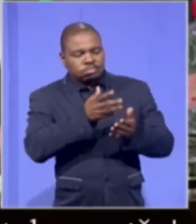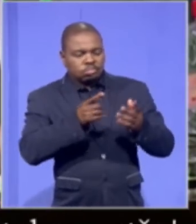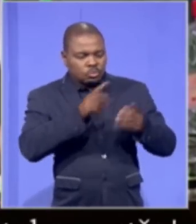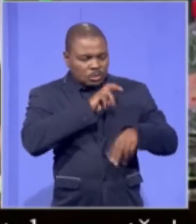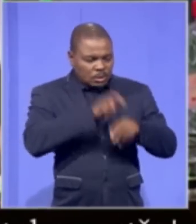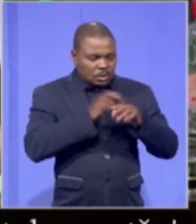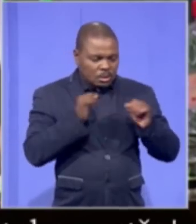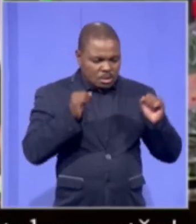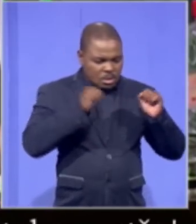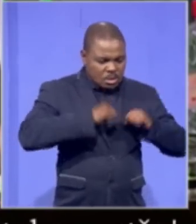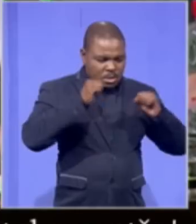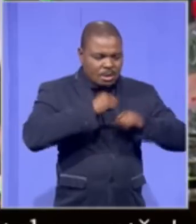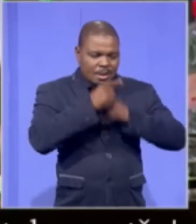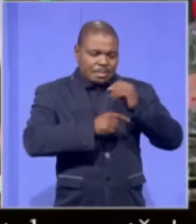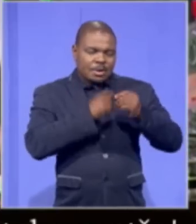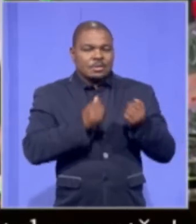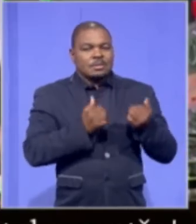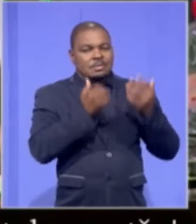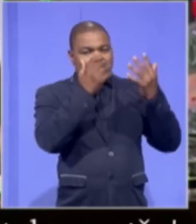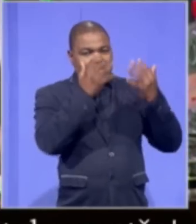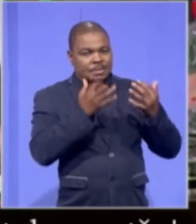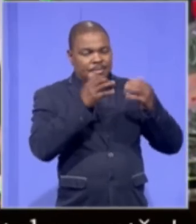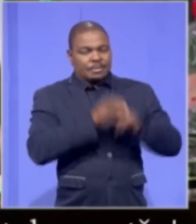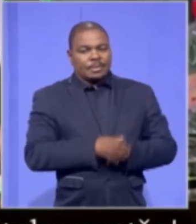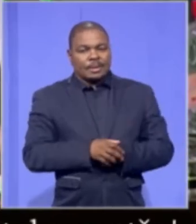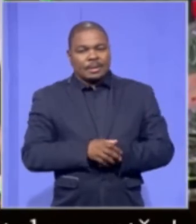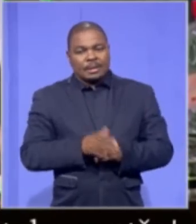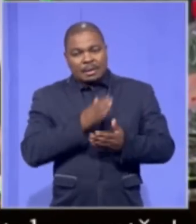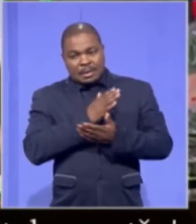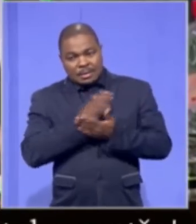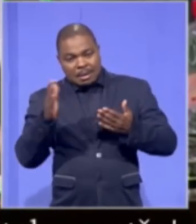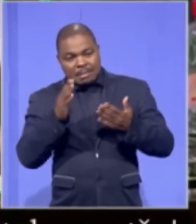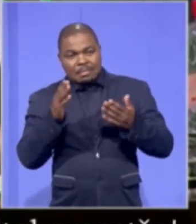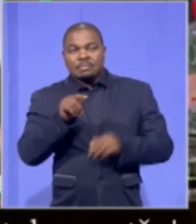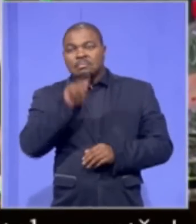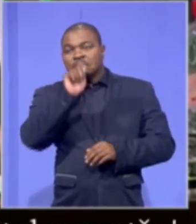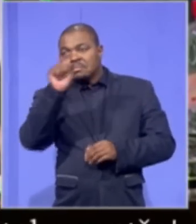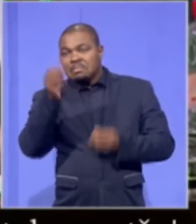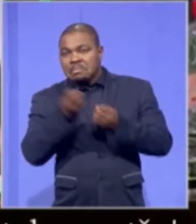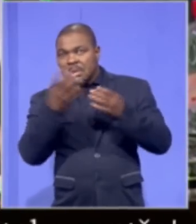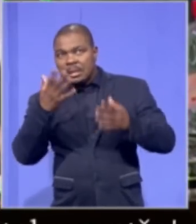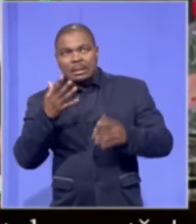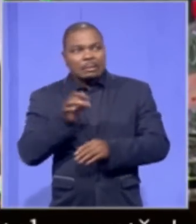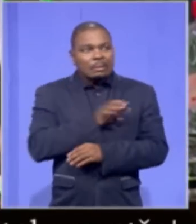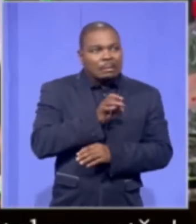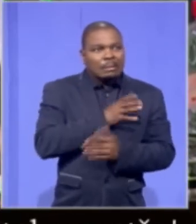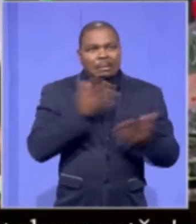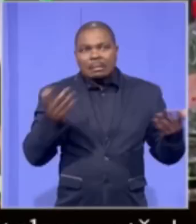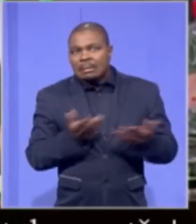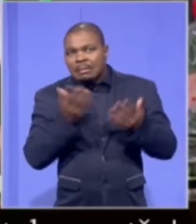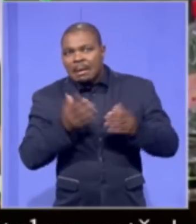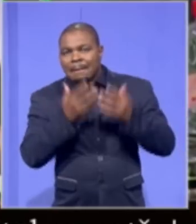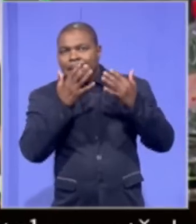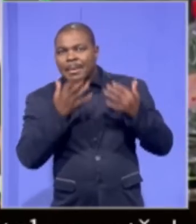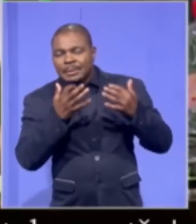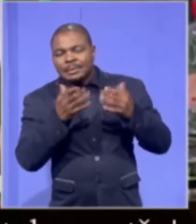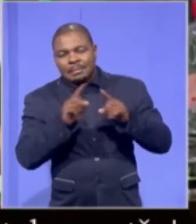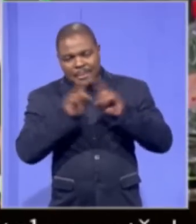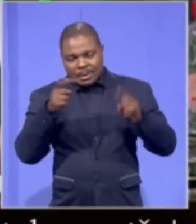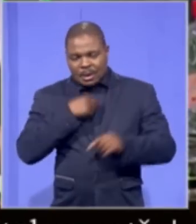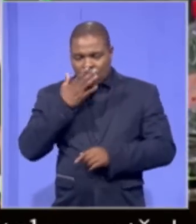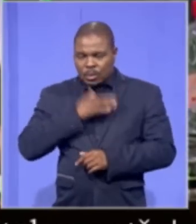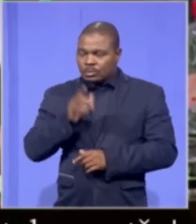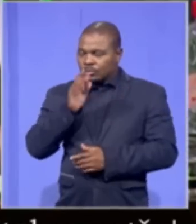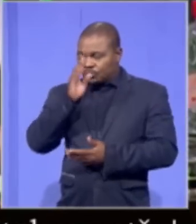consensus around the budget may drive fear in the hearts of many people. But I'd like to say,